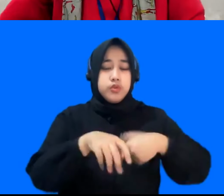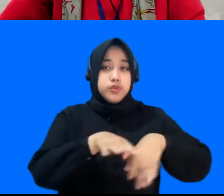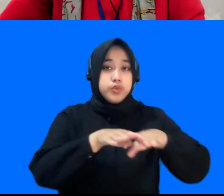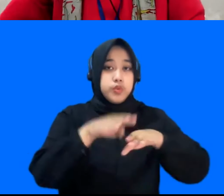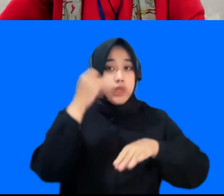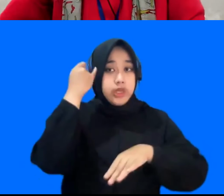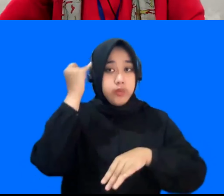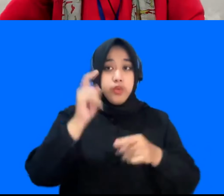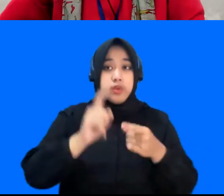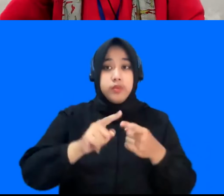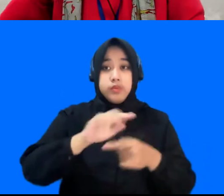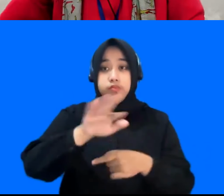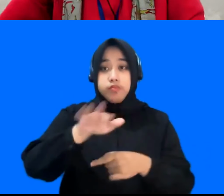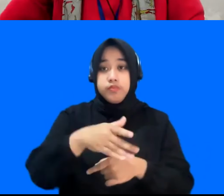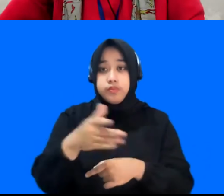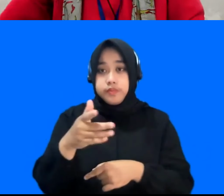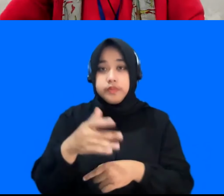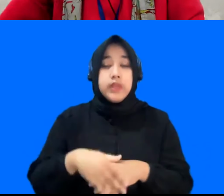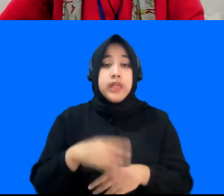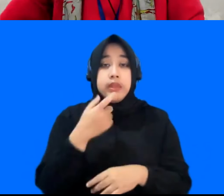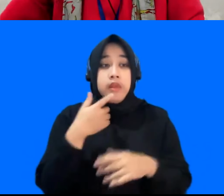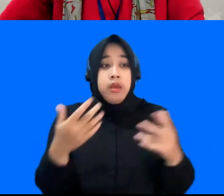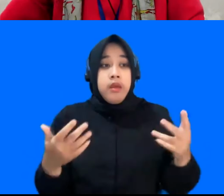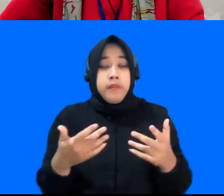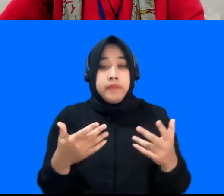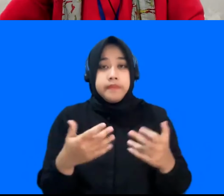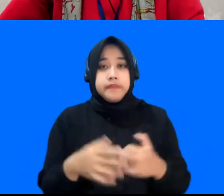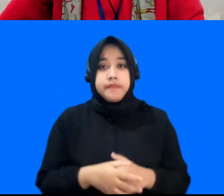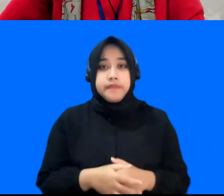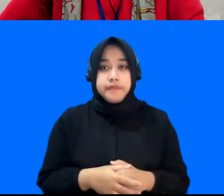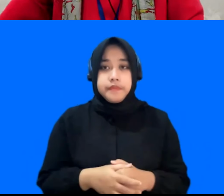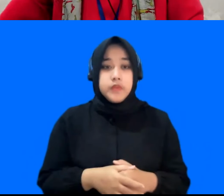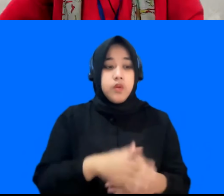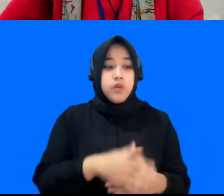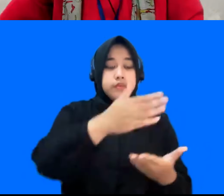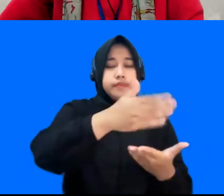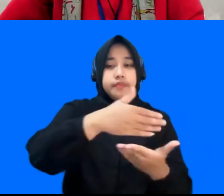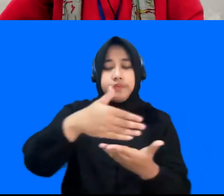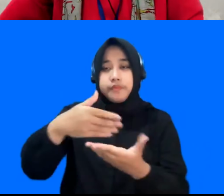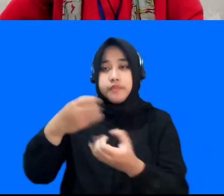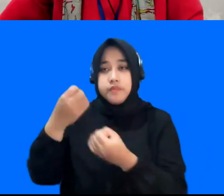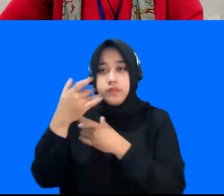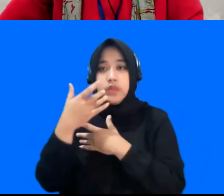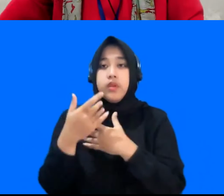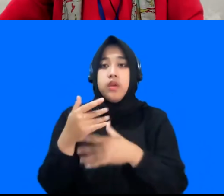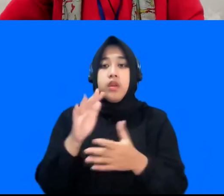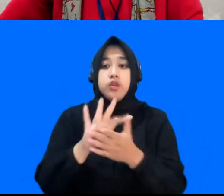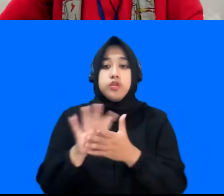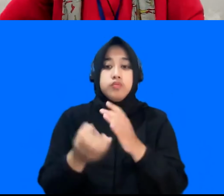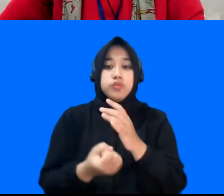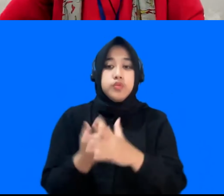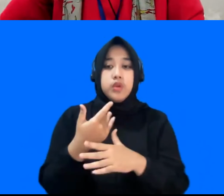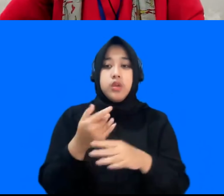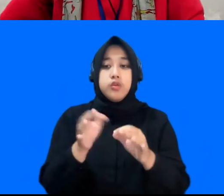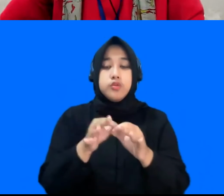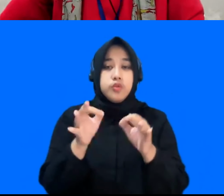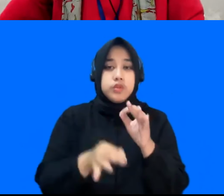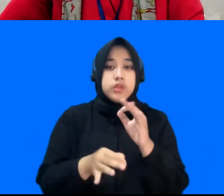want to apply the information. So it's not always a one-size-fits-all solution in that sense. That helps